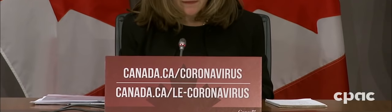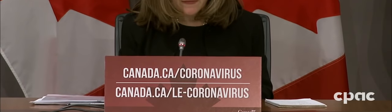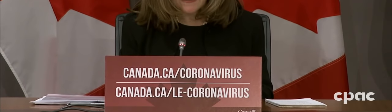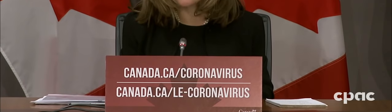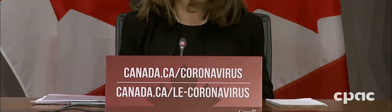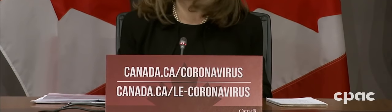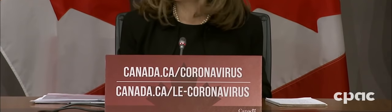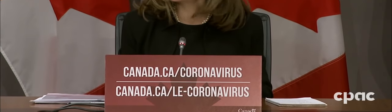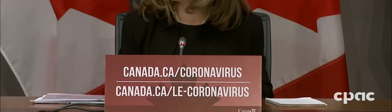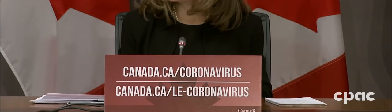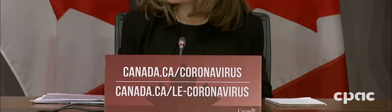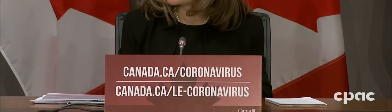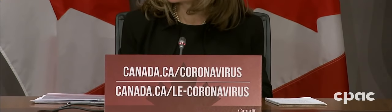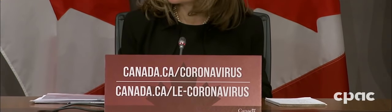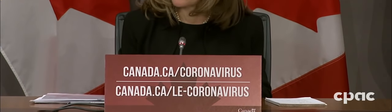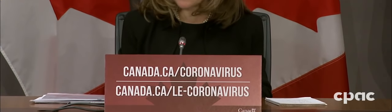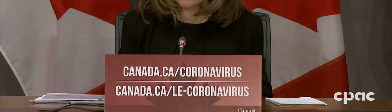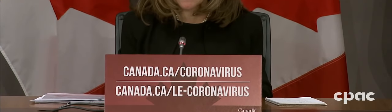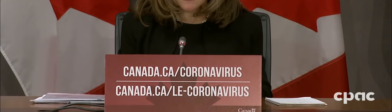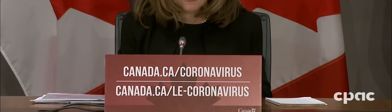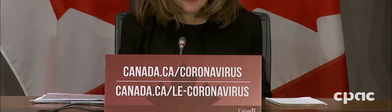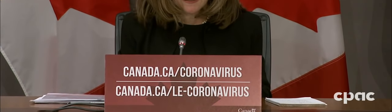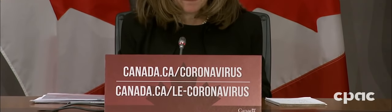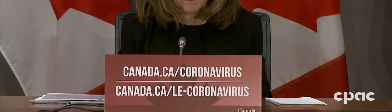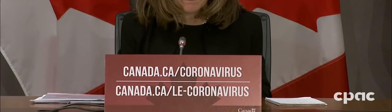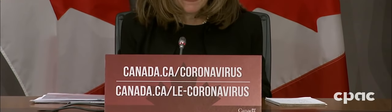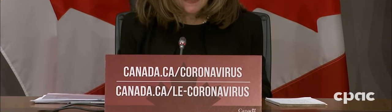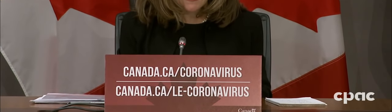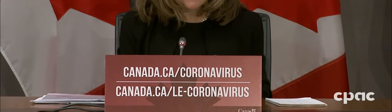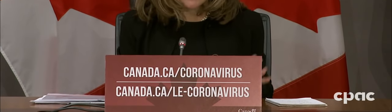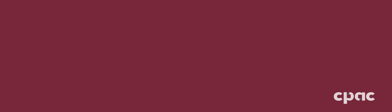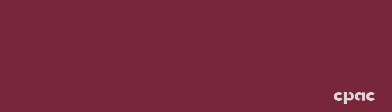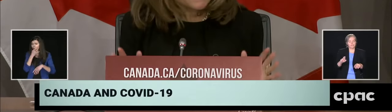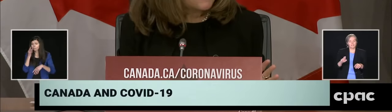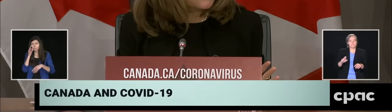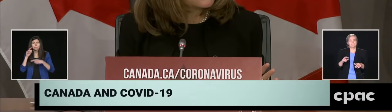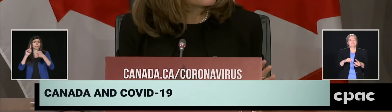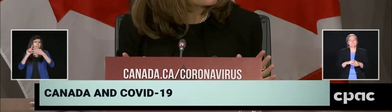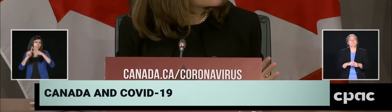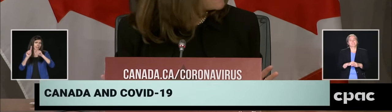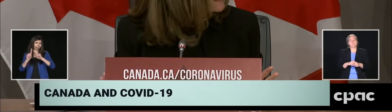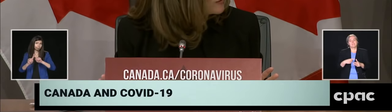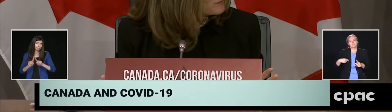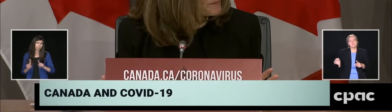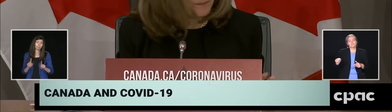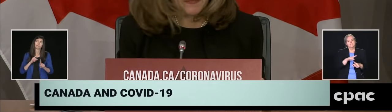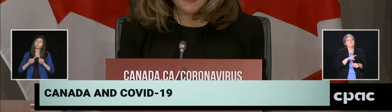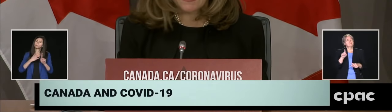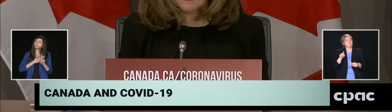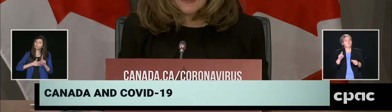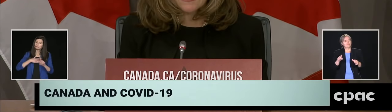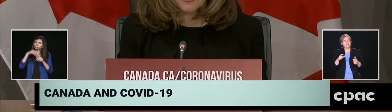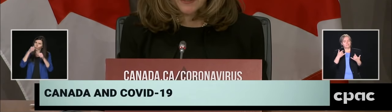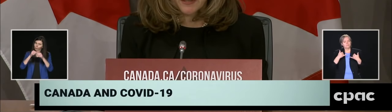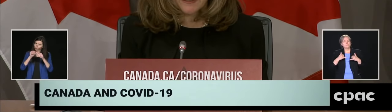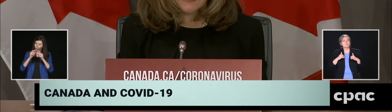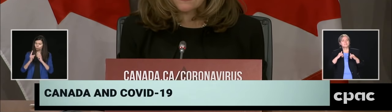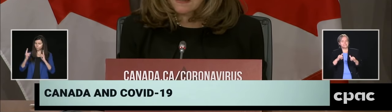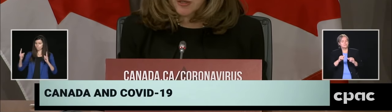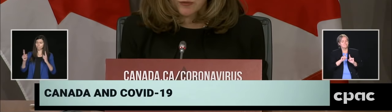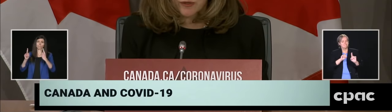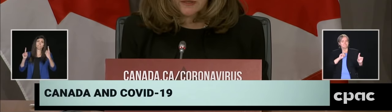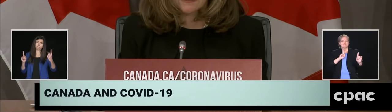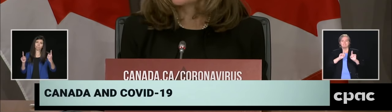strong and continue to practice physical distancing. Please stay at home unless you are